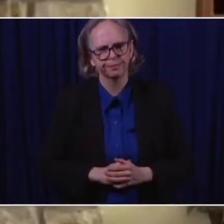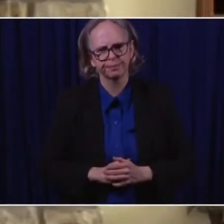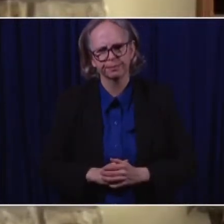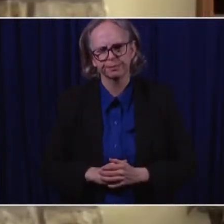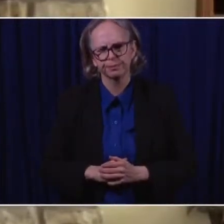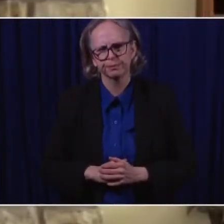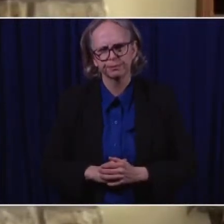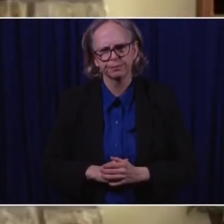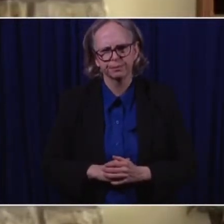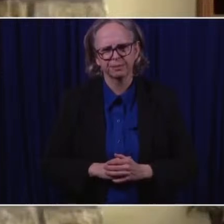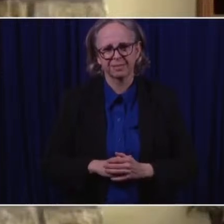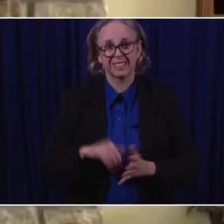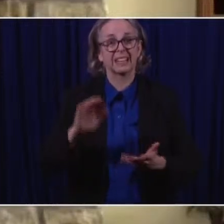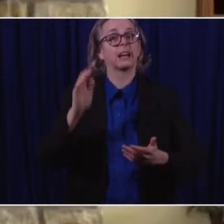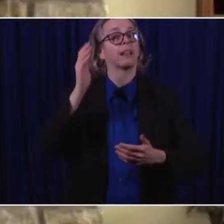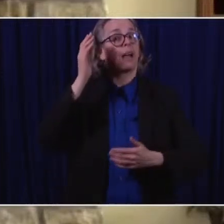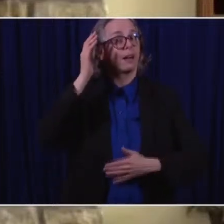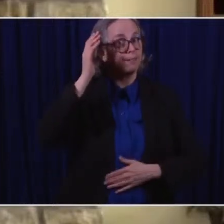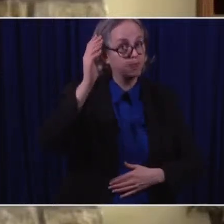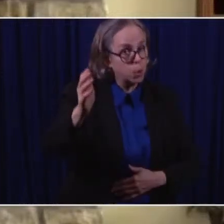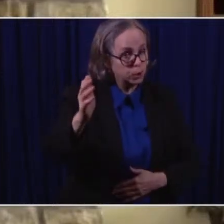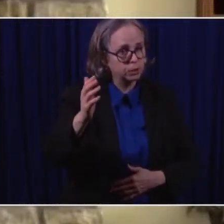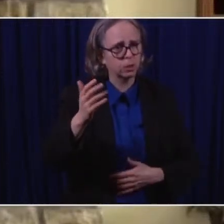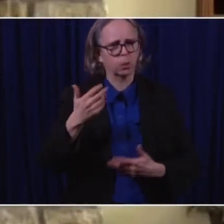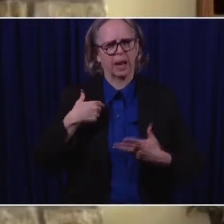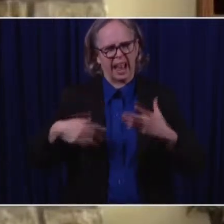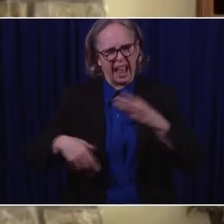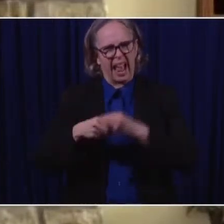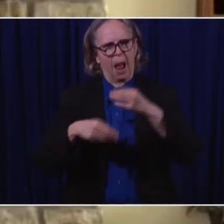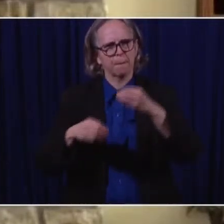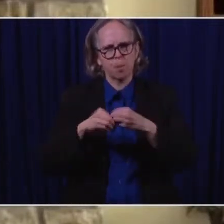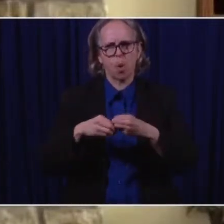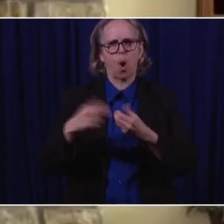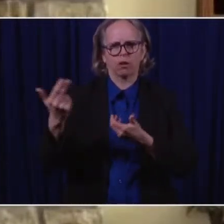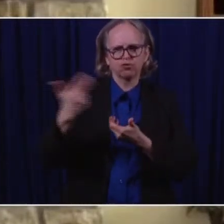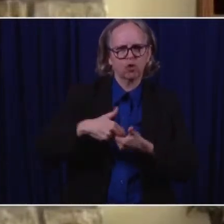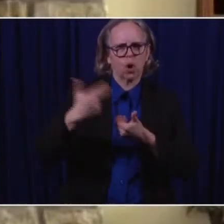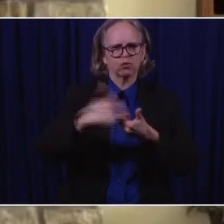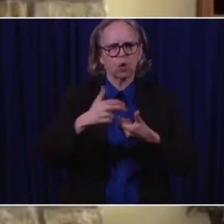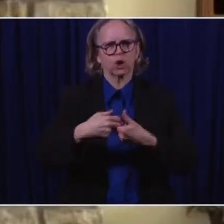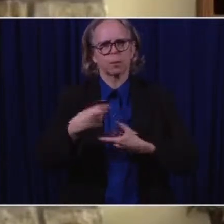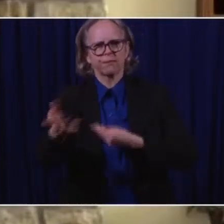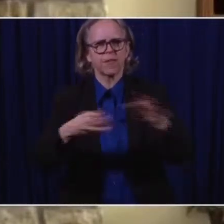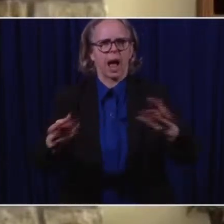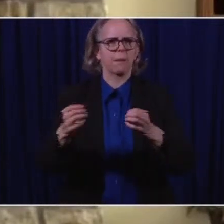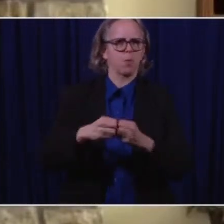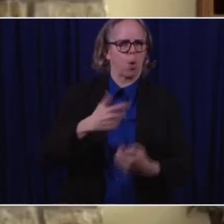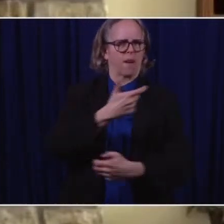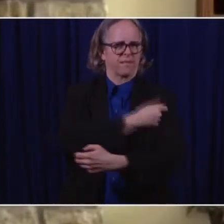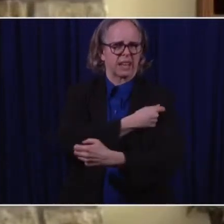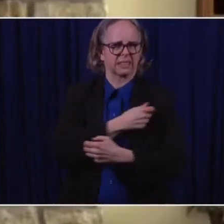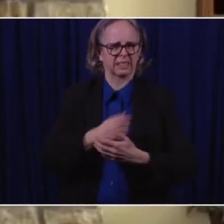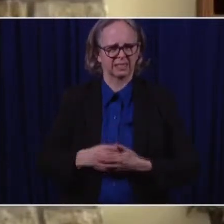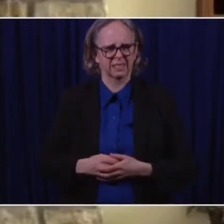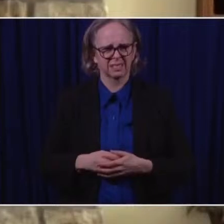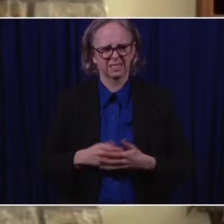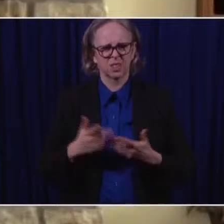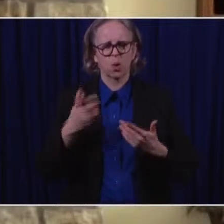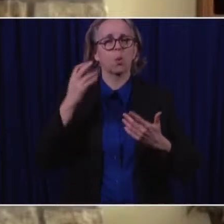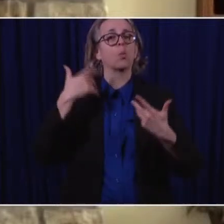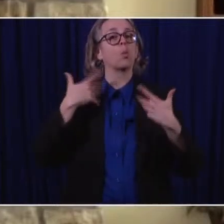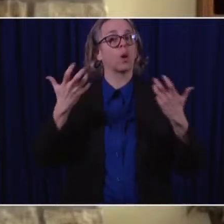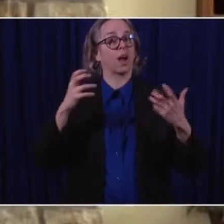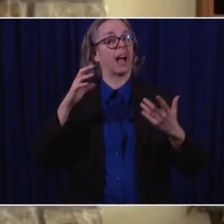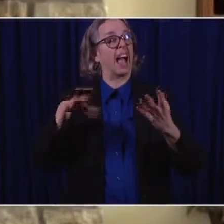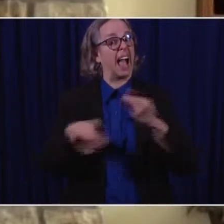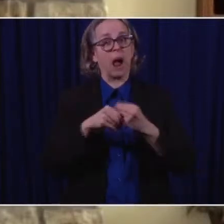health departments and hospitals, we will add bigger, more mass vaccination sites. And that is when we get